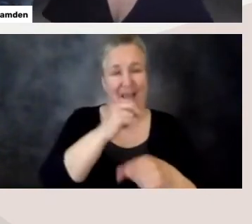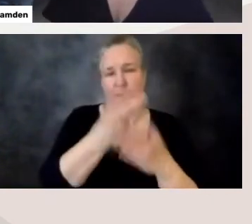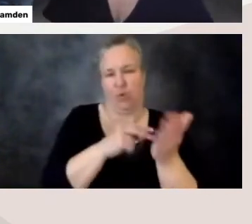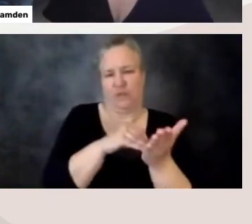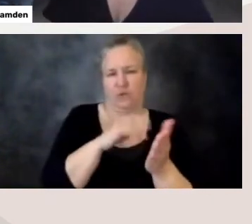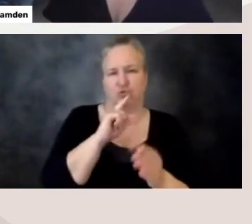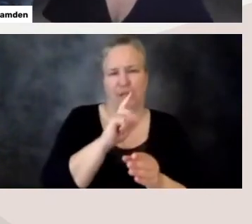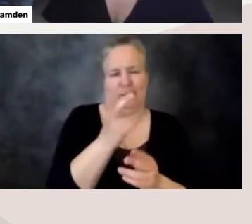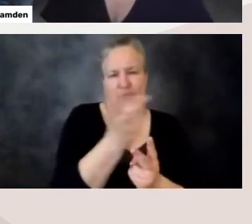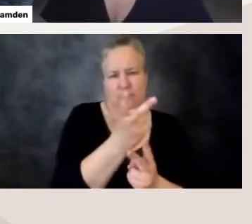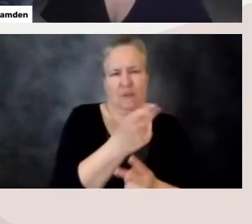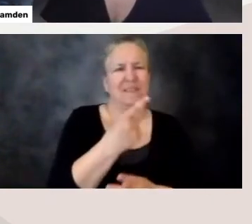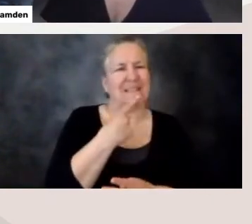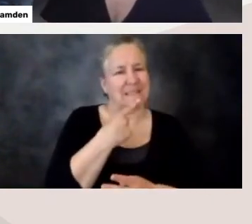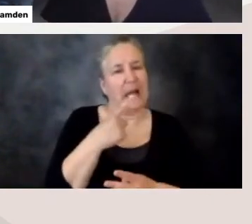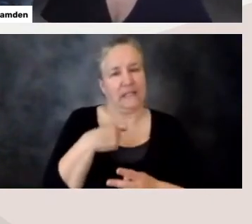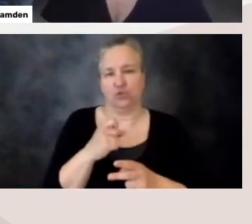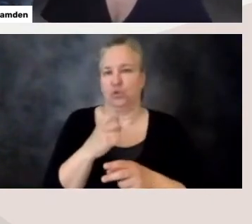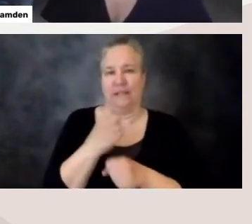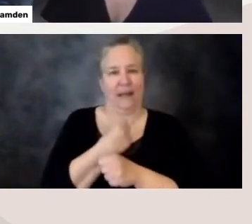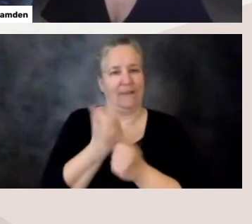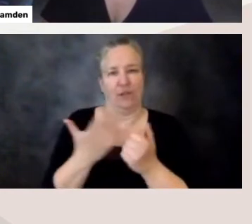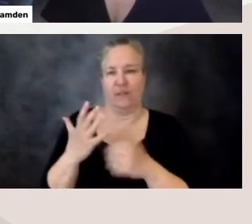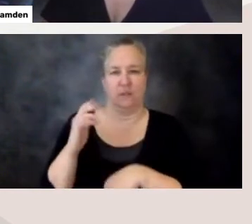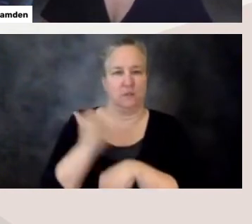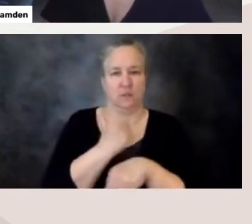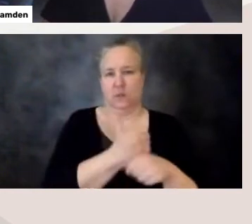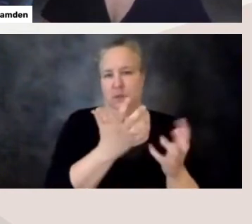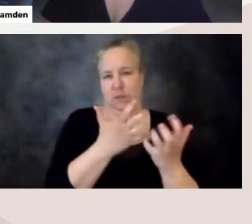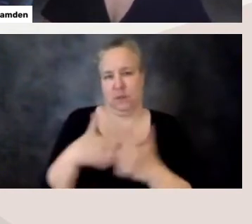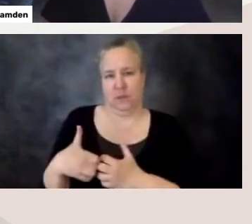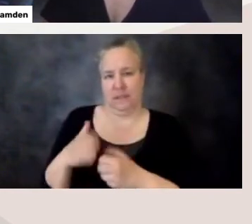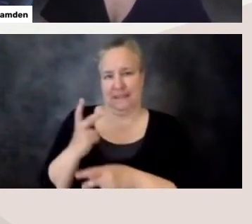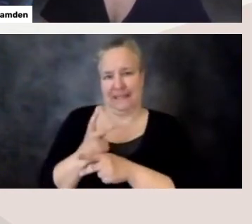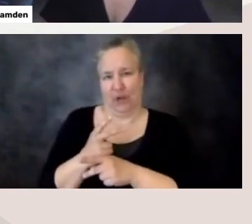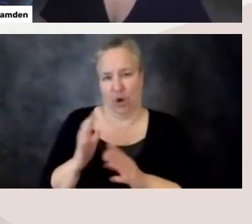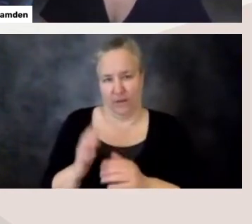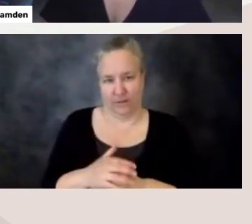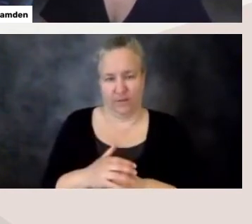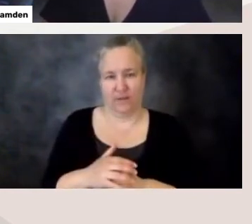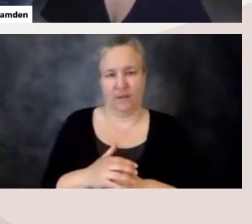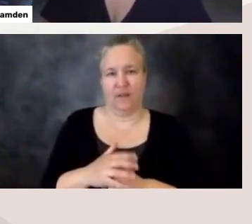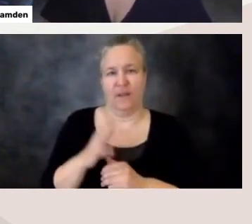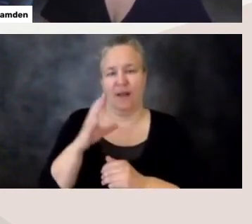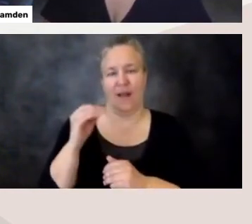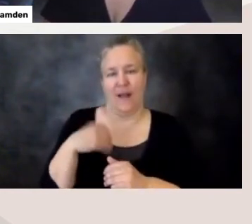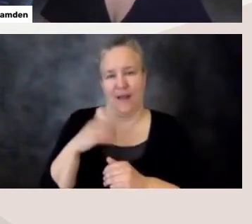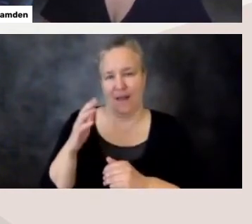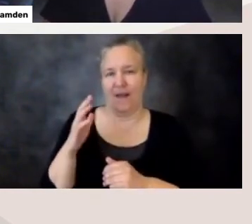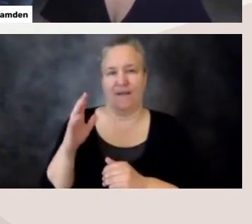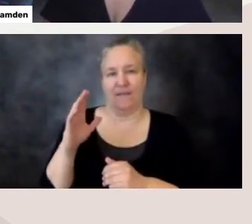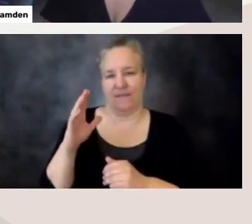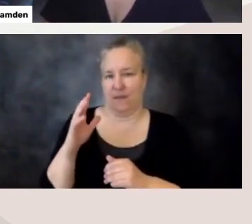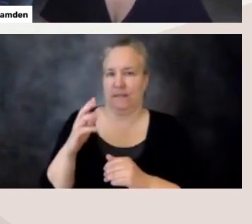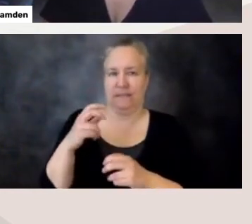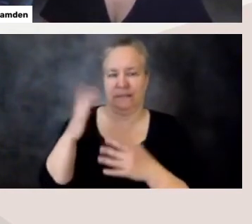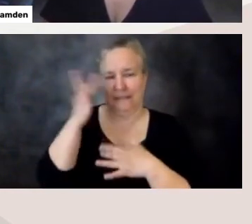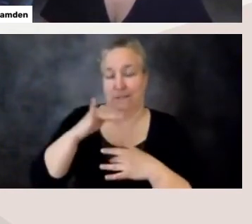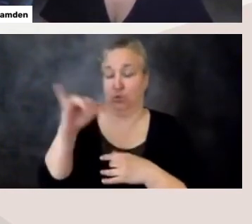doctors that we needed to get my affairs in order. And I have leptomeningeal disease, and it's been a really rough